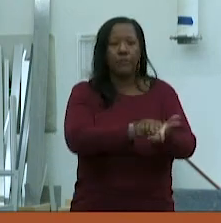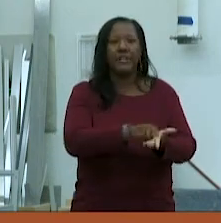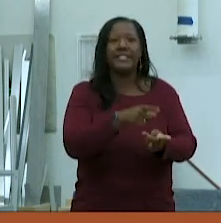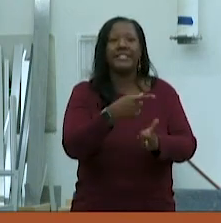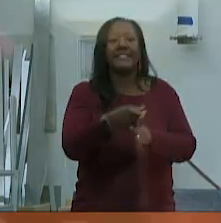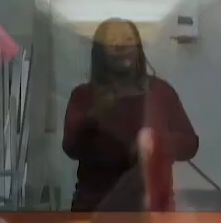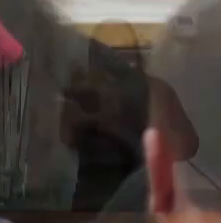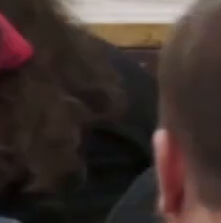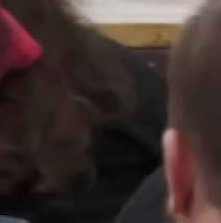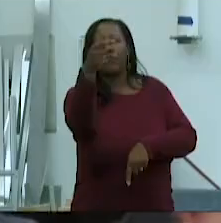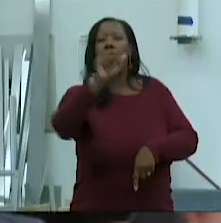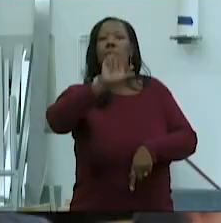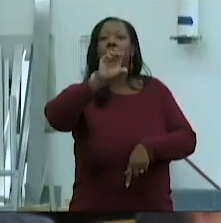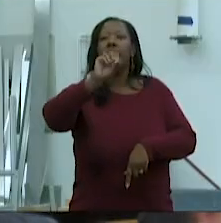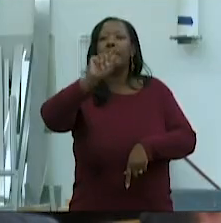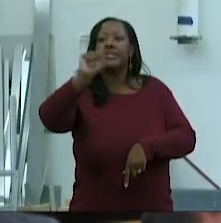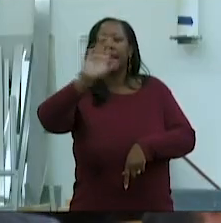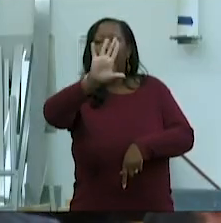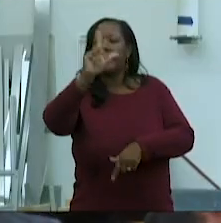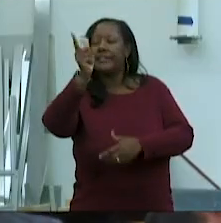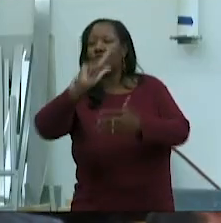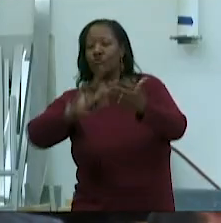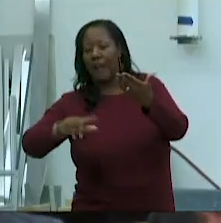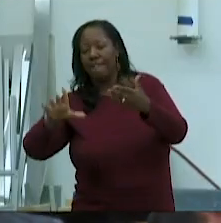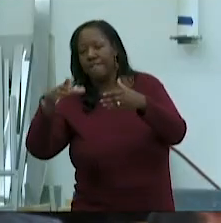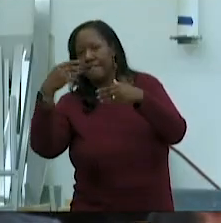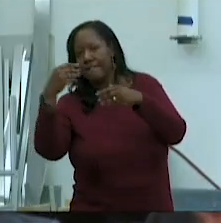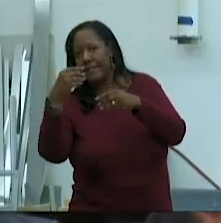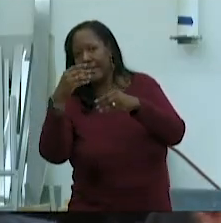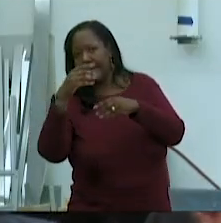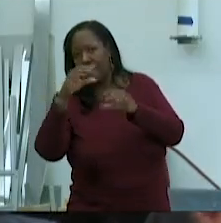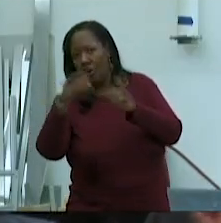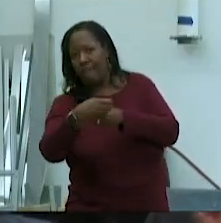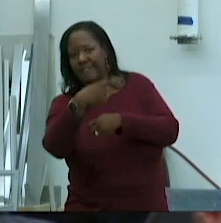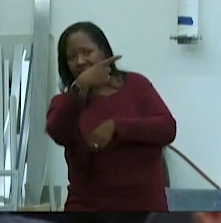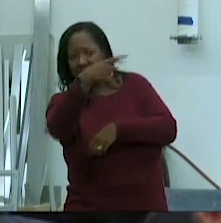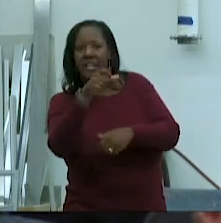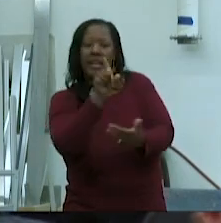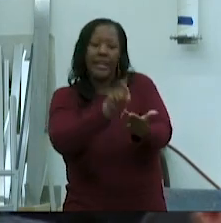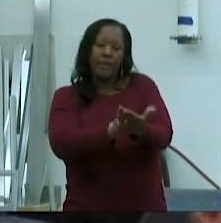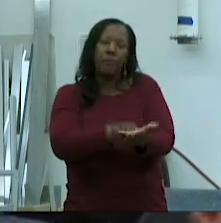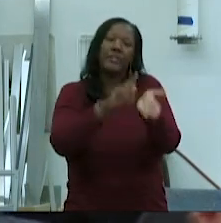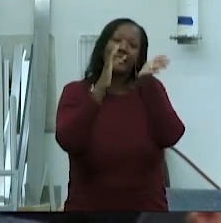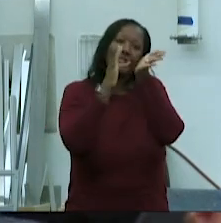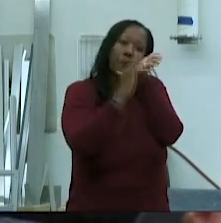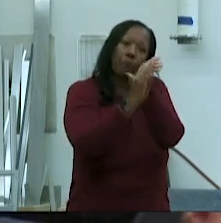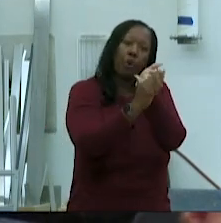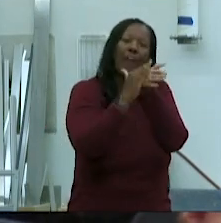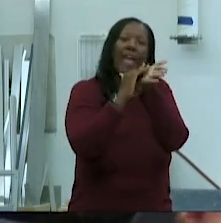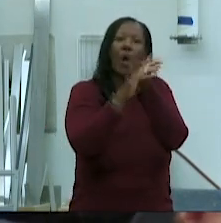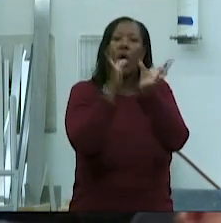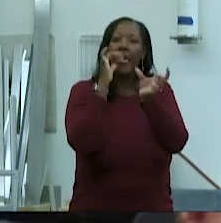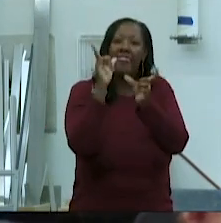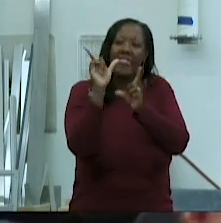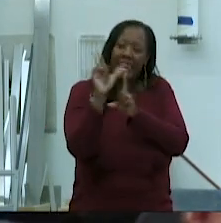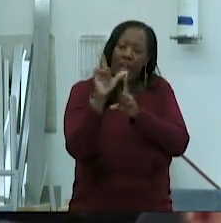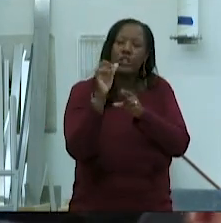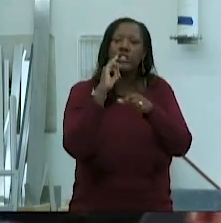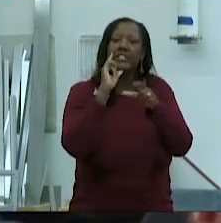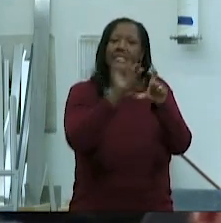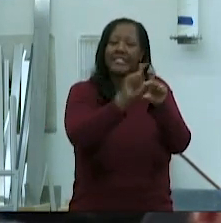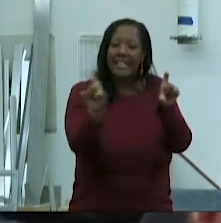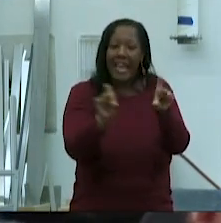Graphics Shop that were also raised up and dimensional. So we printed the braille, the letters, and the text all with about a 16th inch of